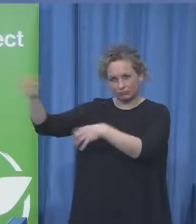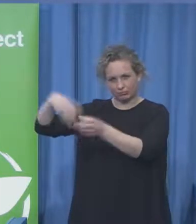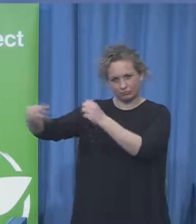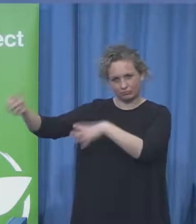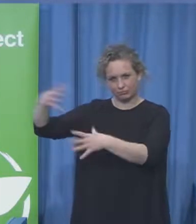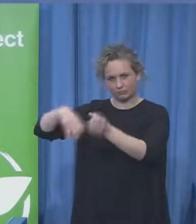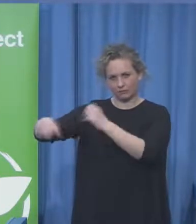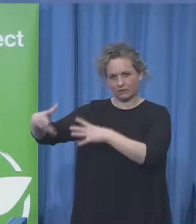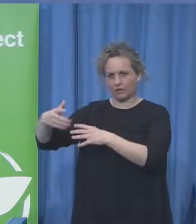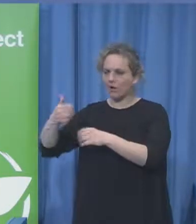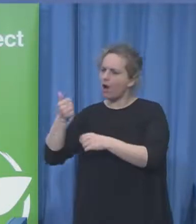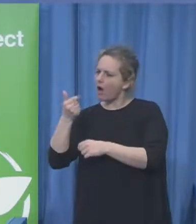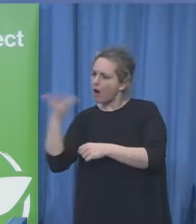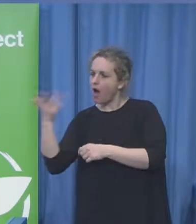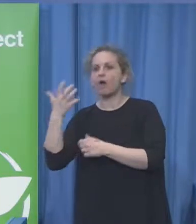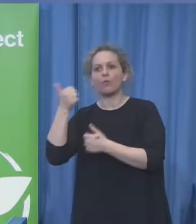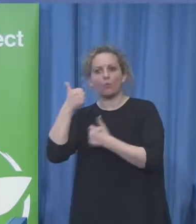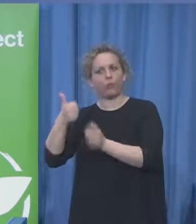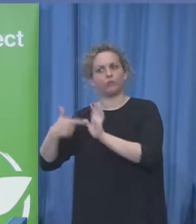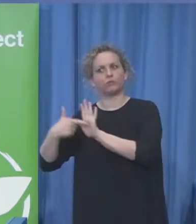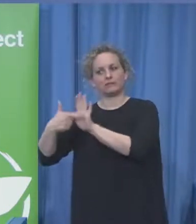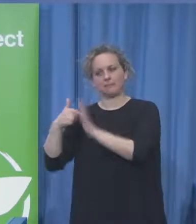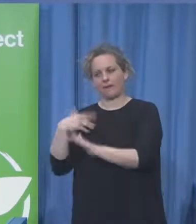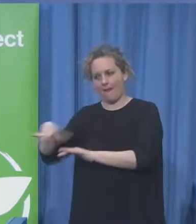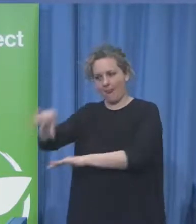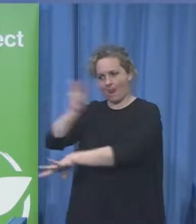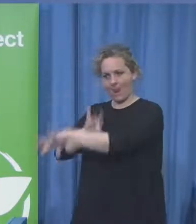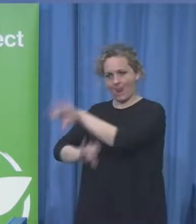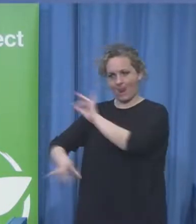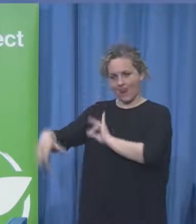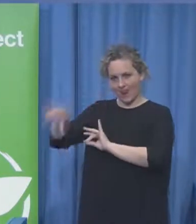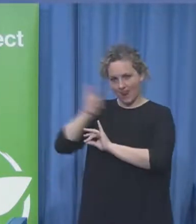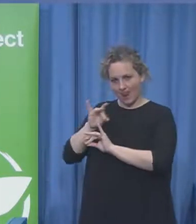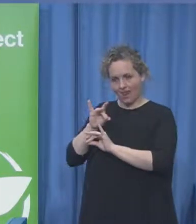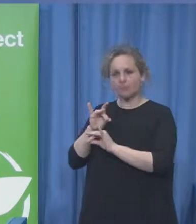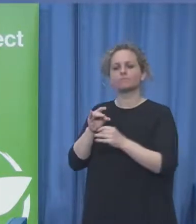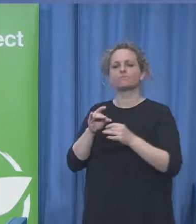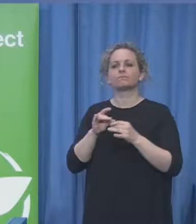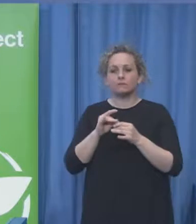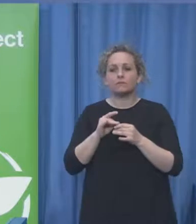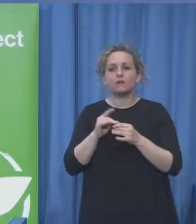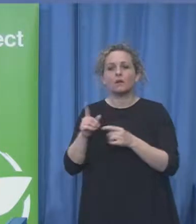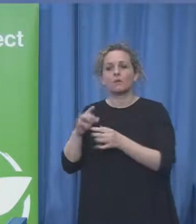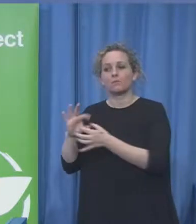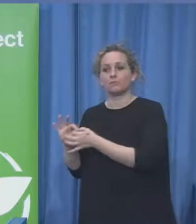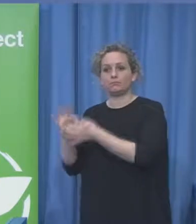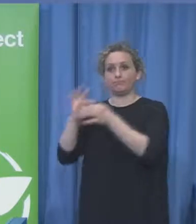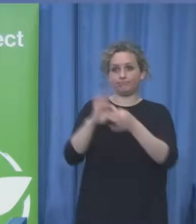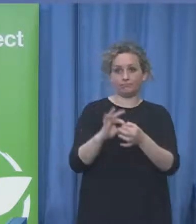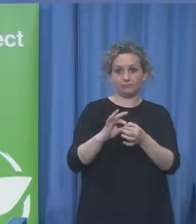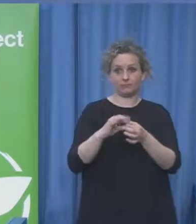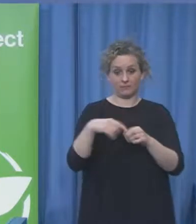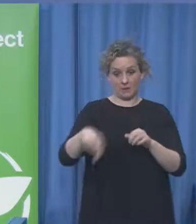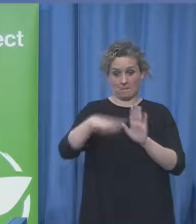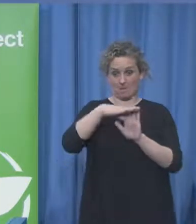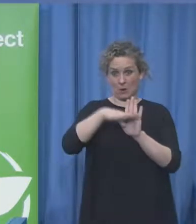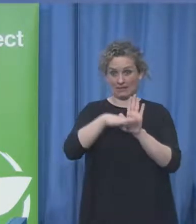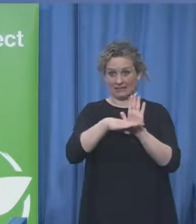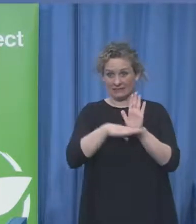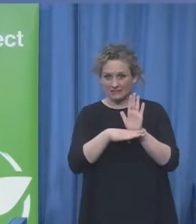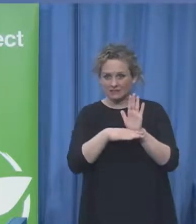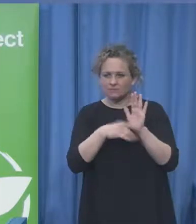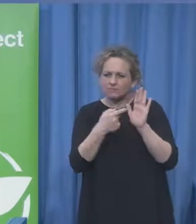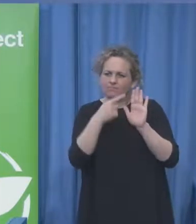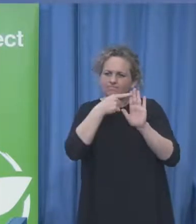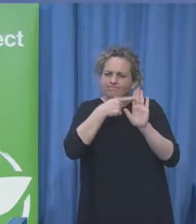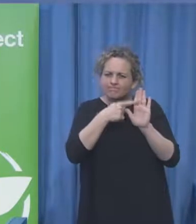I observed. First of all, the universal approach to social policy and social development, and by provision, basic services